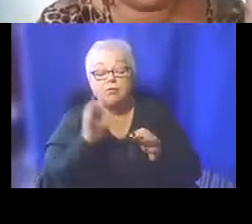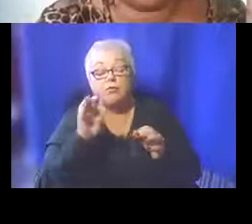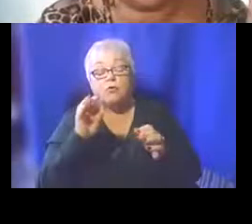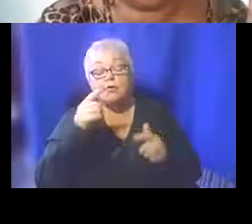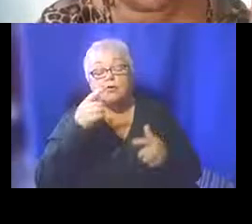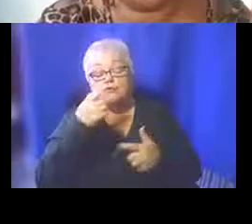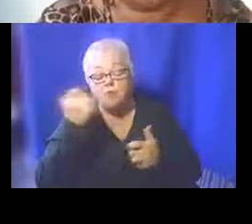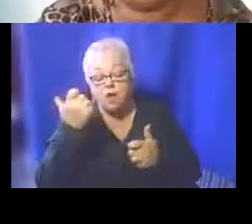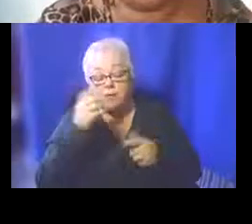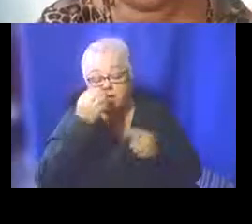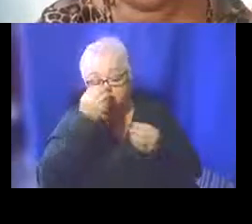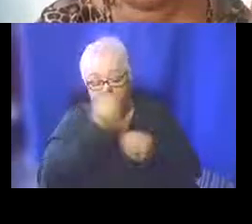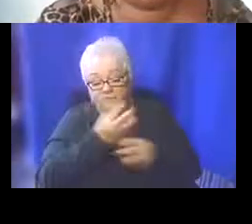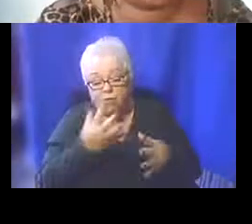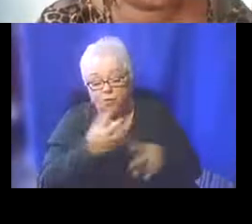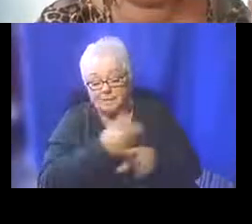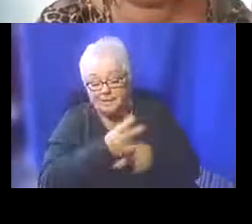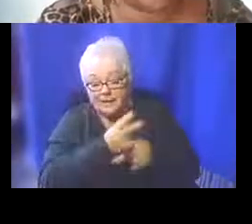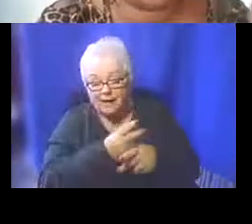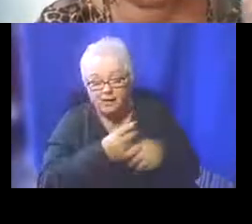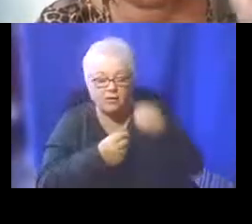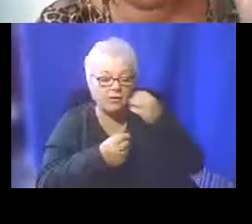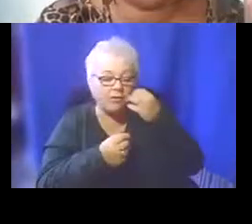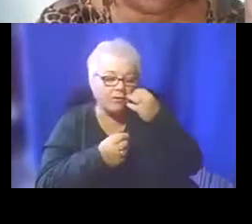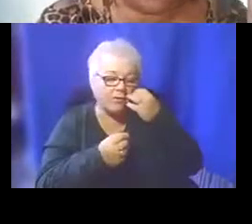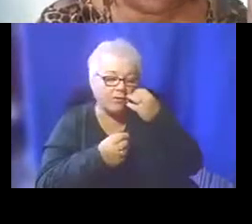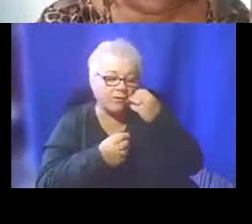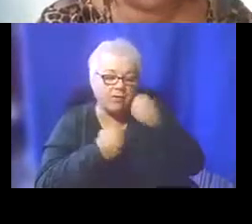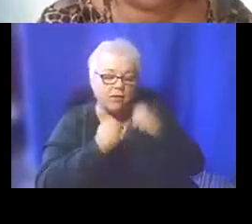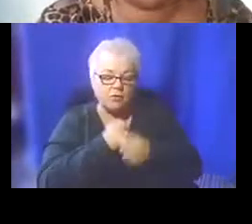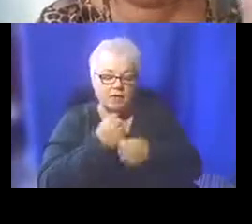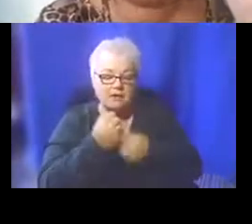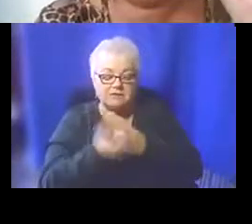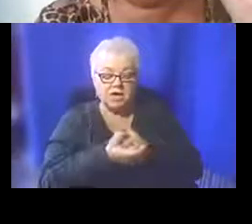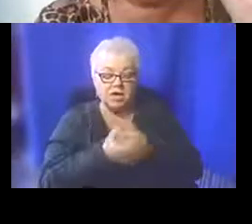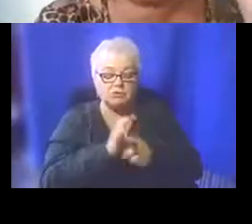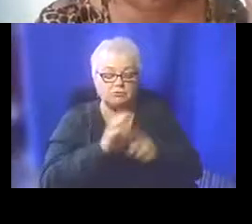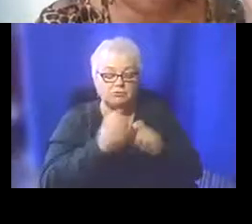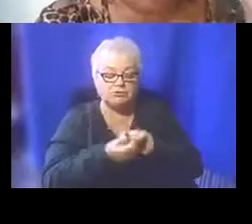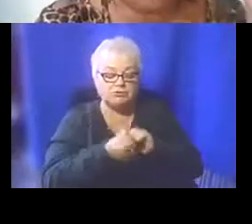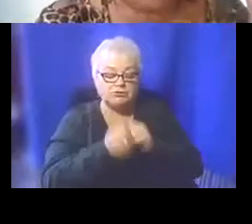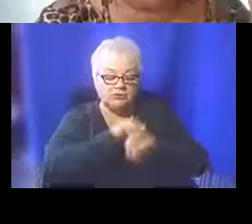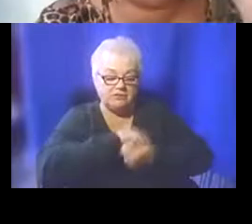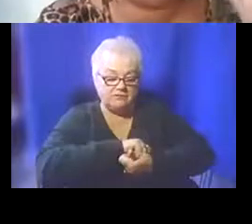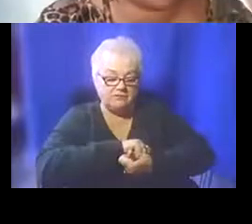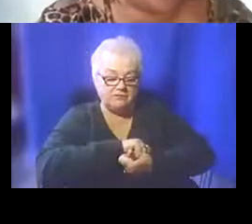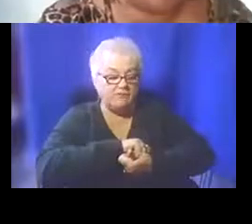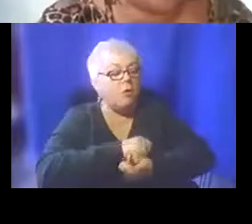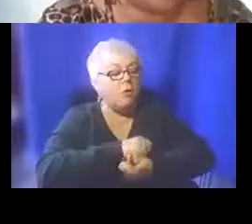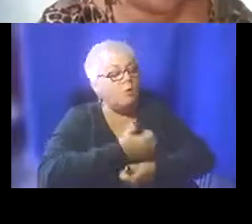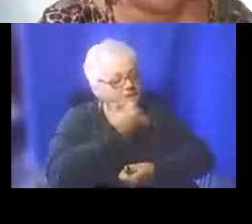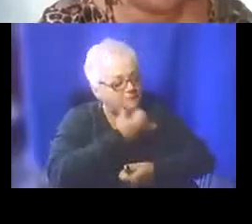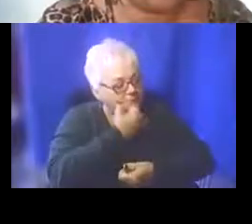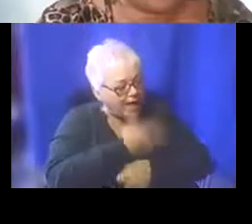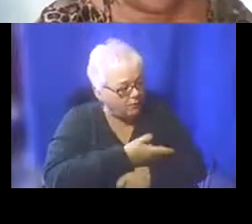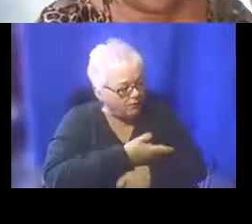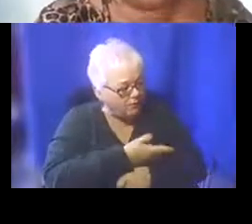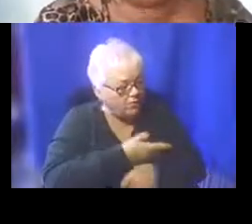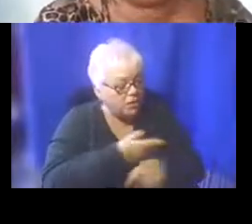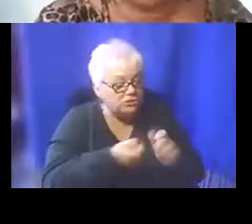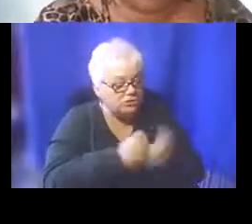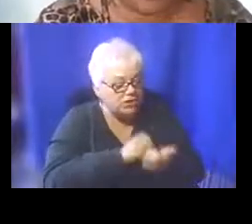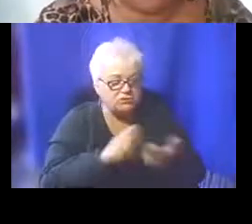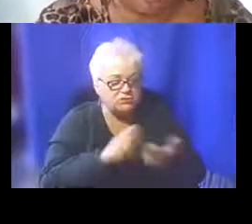really there's just so much value from it, but it creates a cultural shift from what's wrong with you to what happened to you.